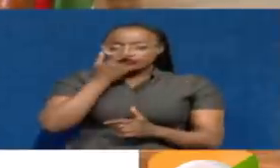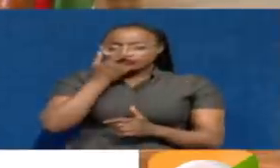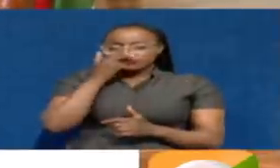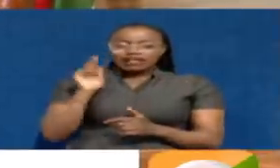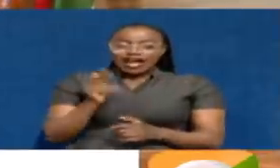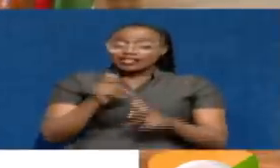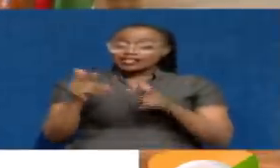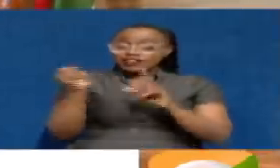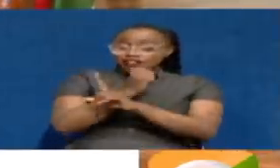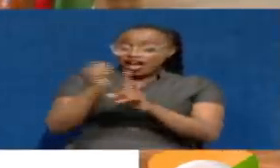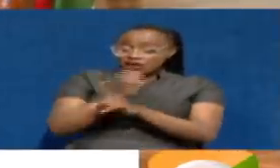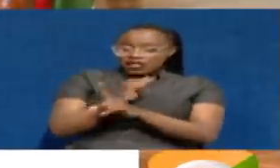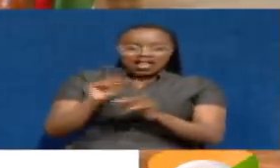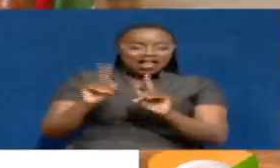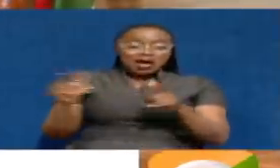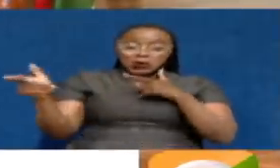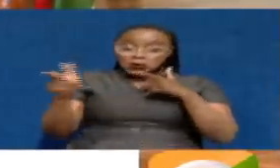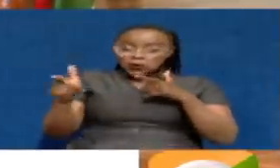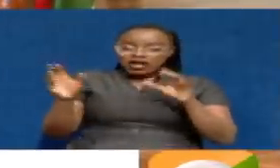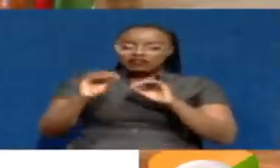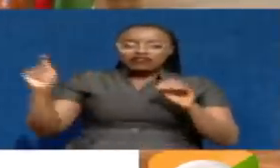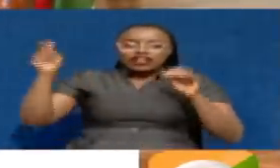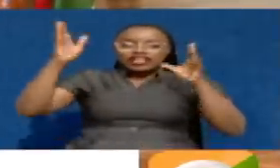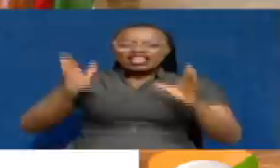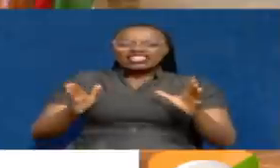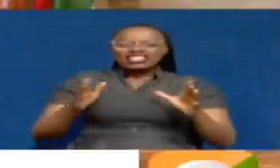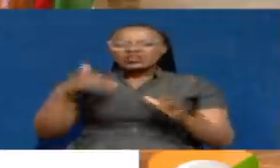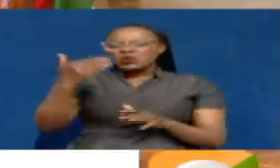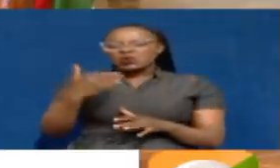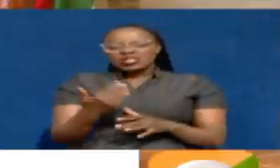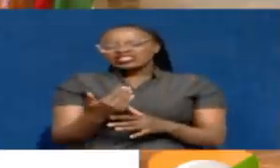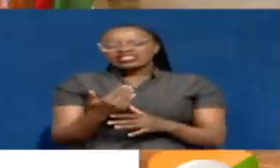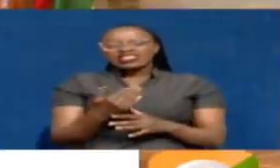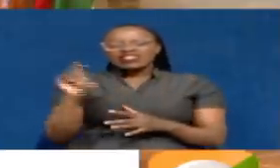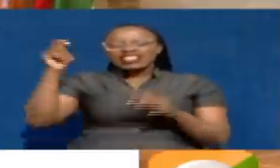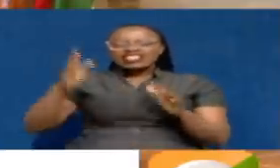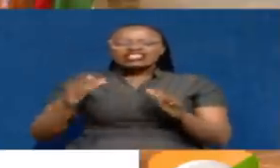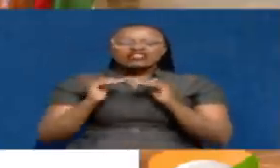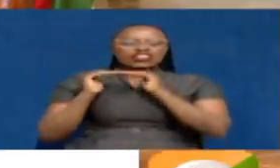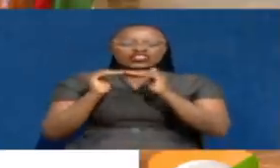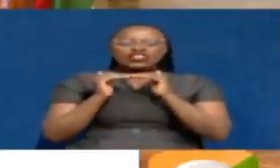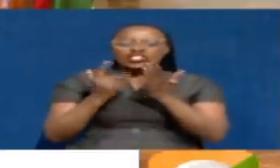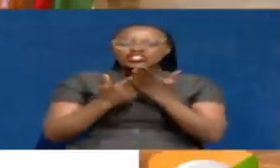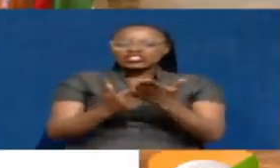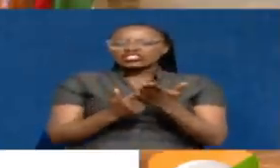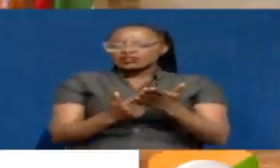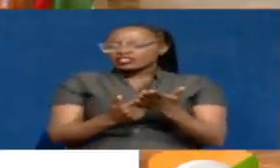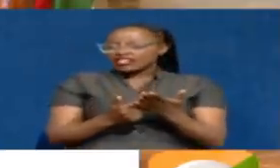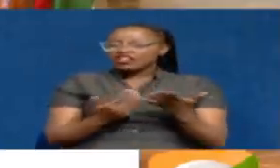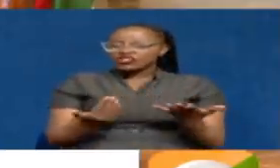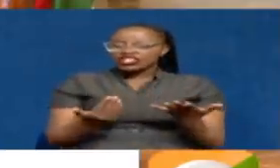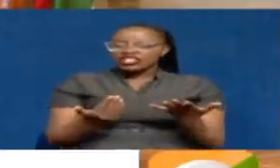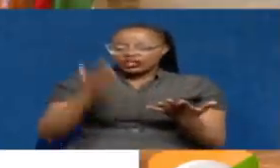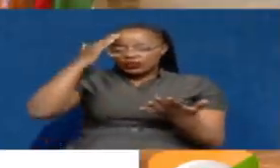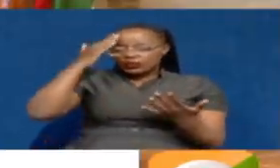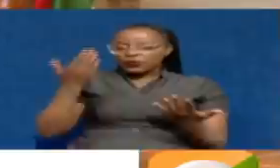Yeah, we are not fighting. You know, Kenyans are not just used to democratic discussion.